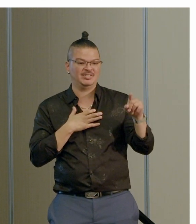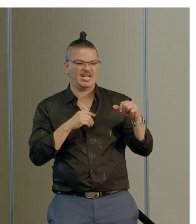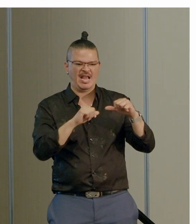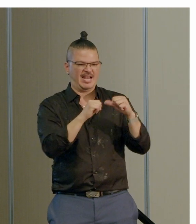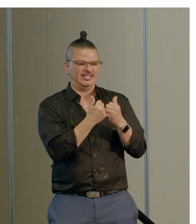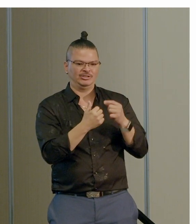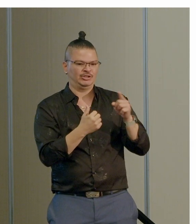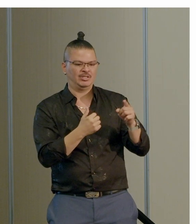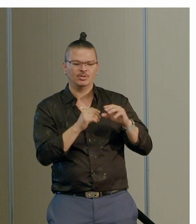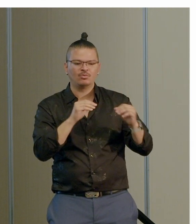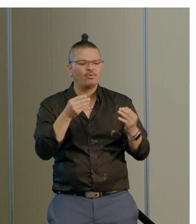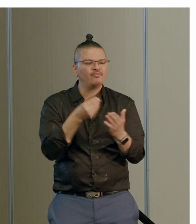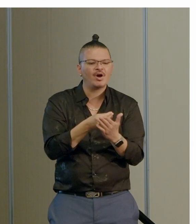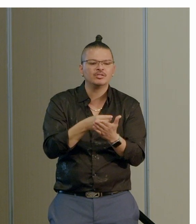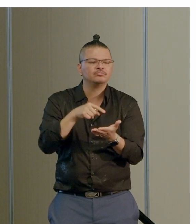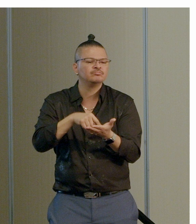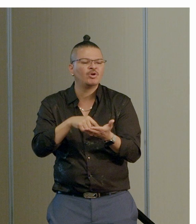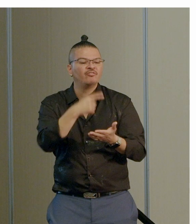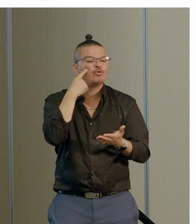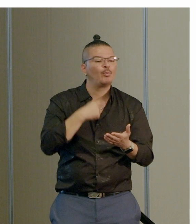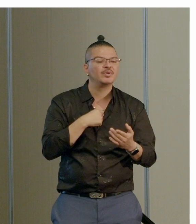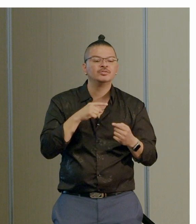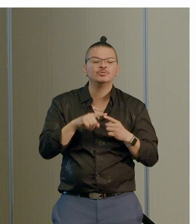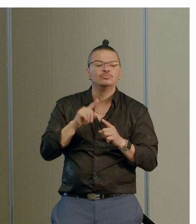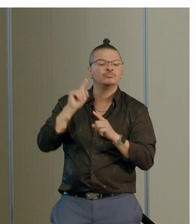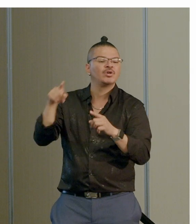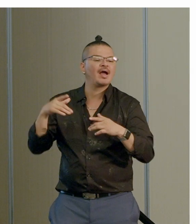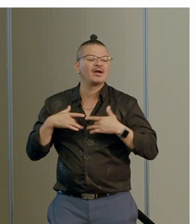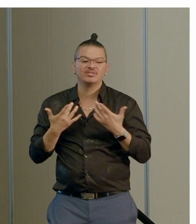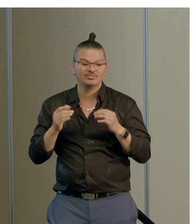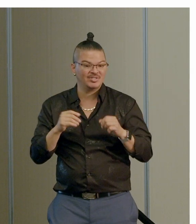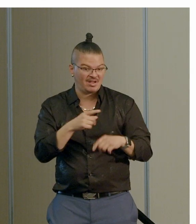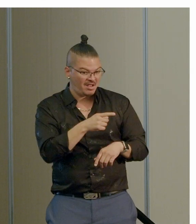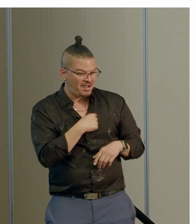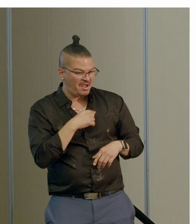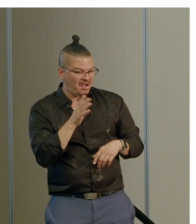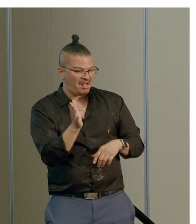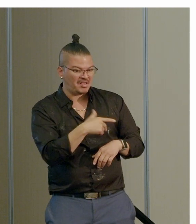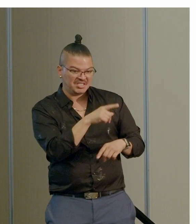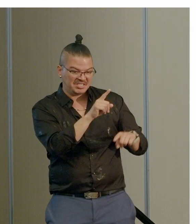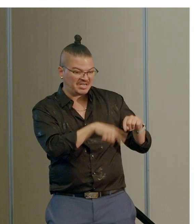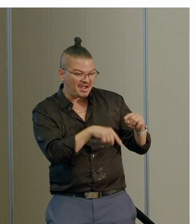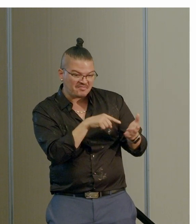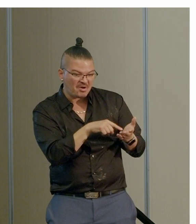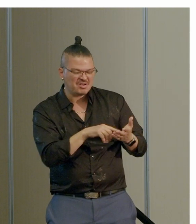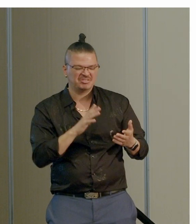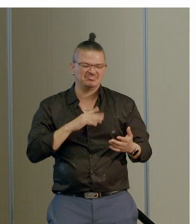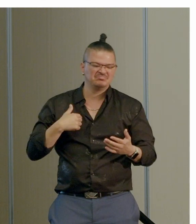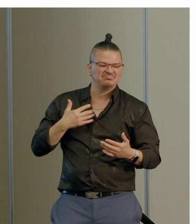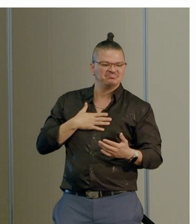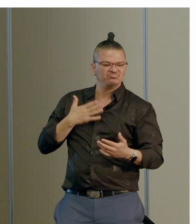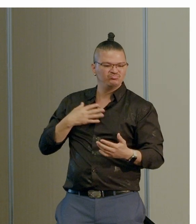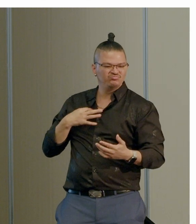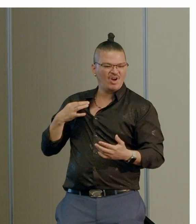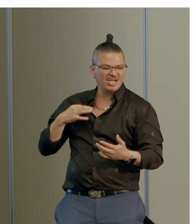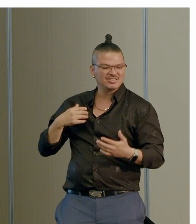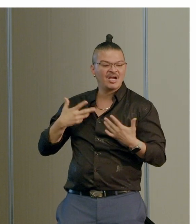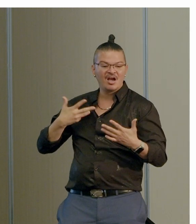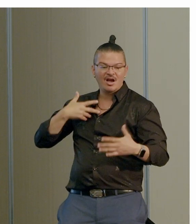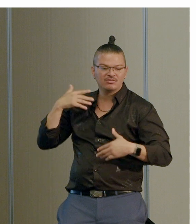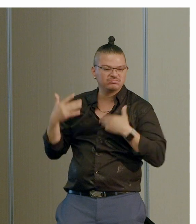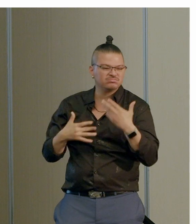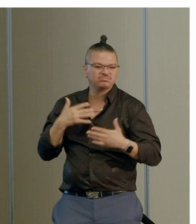event. I volunteered, I got to know the board members, and then I was invited to join the board. And I've been on the board for about 5 years